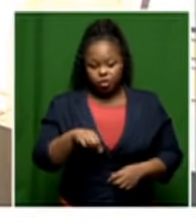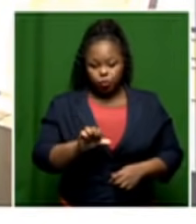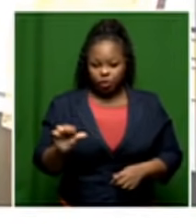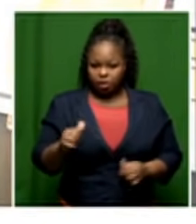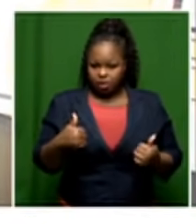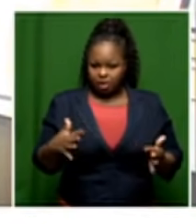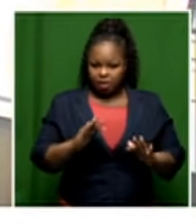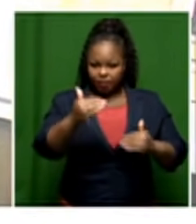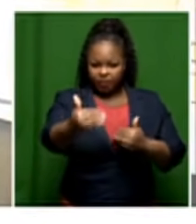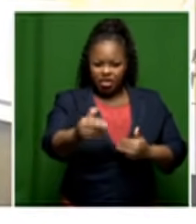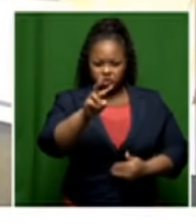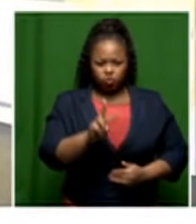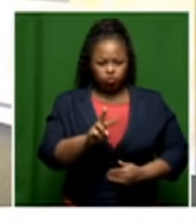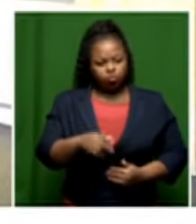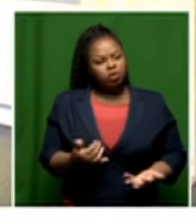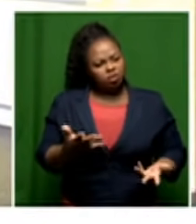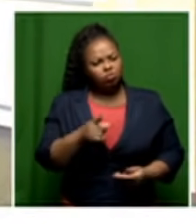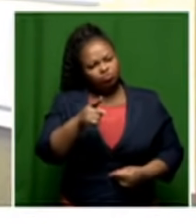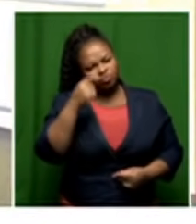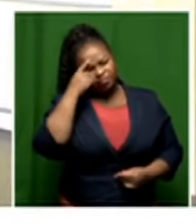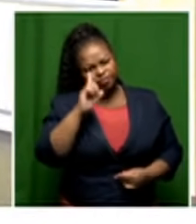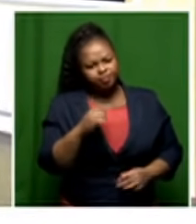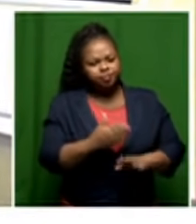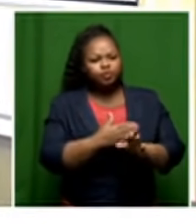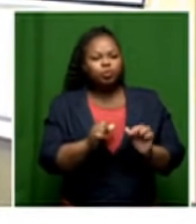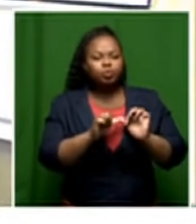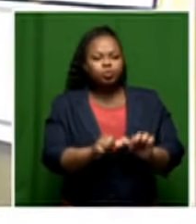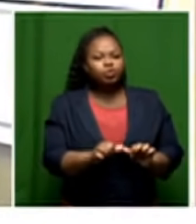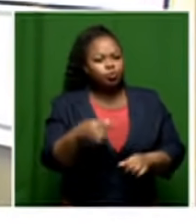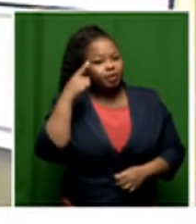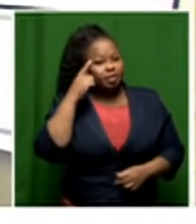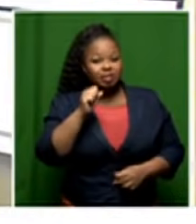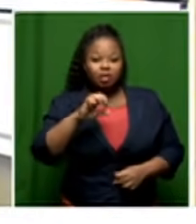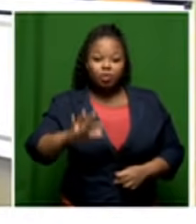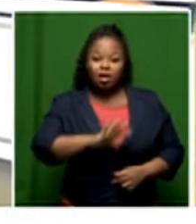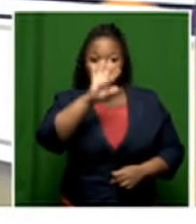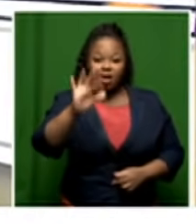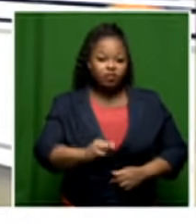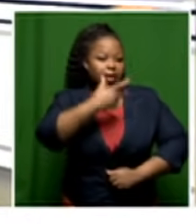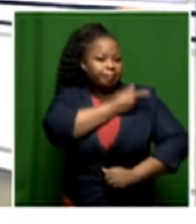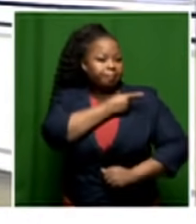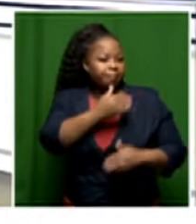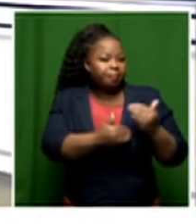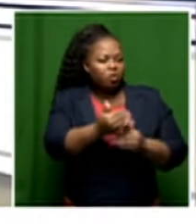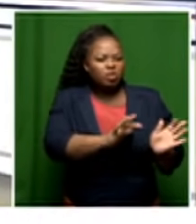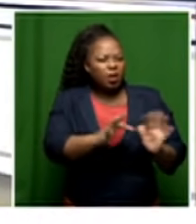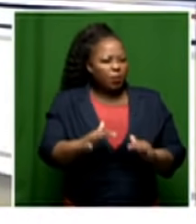Again, just your overall impressions before we dig a bit deeper. How are you finding South Africa's vaccination